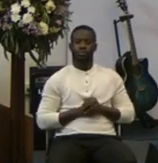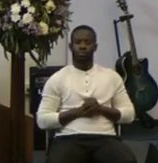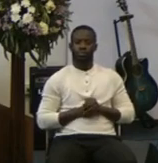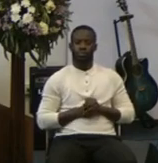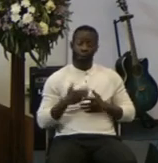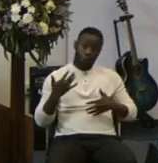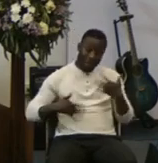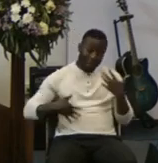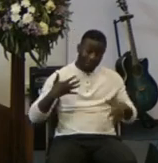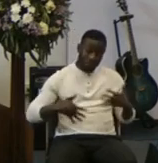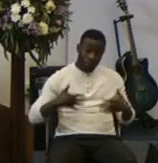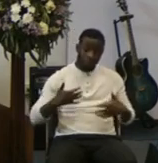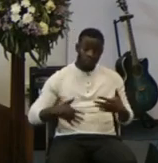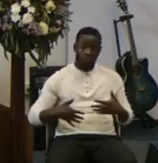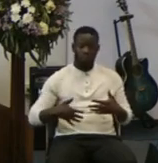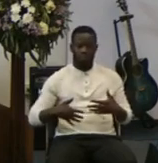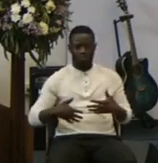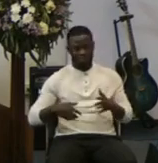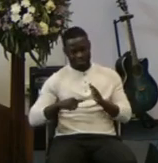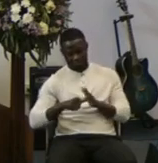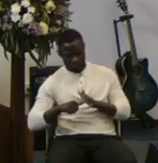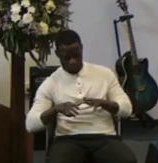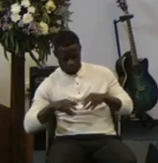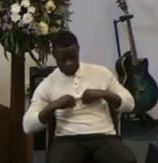it is painful, it is puzzling.